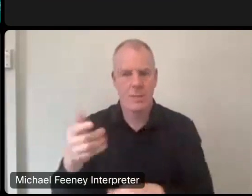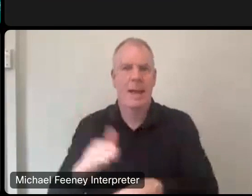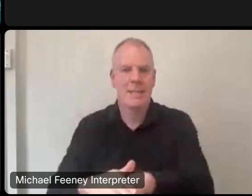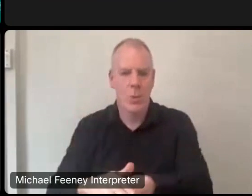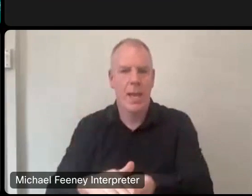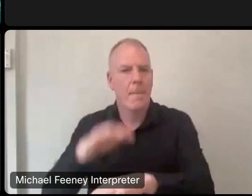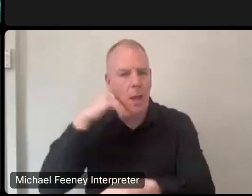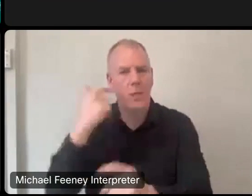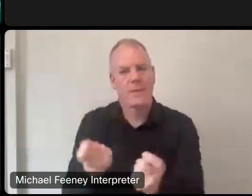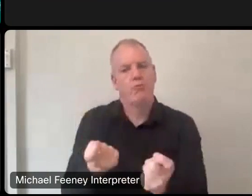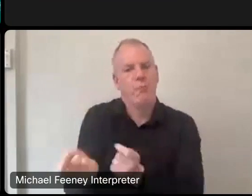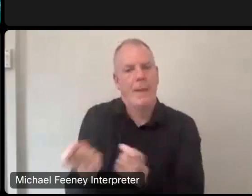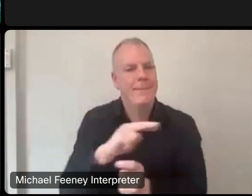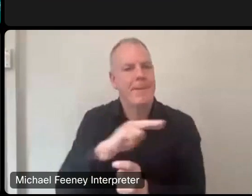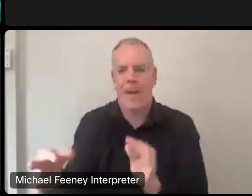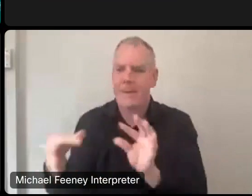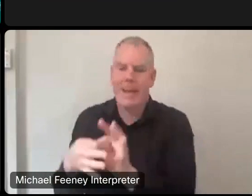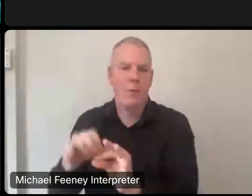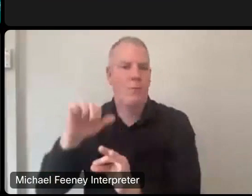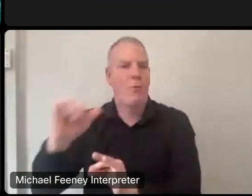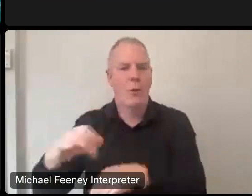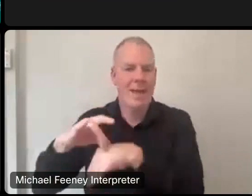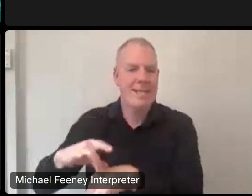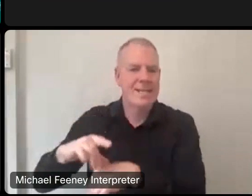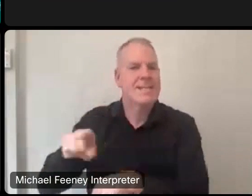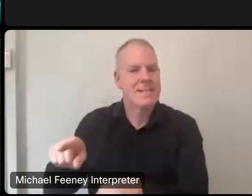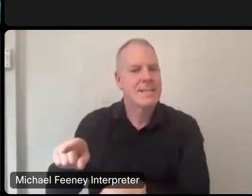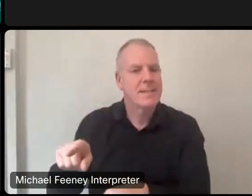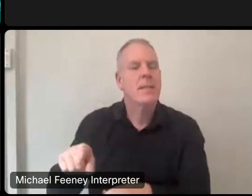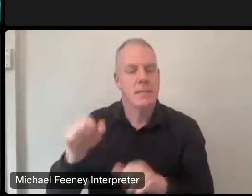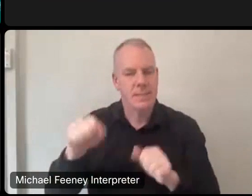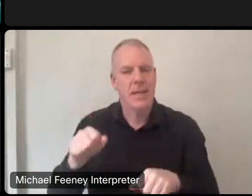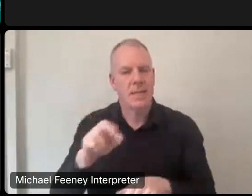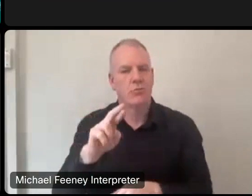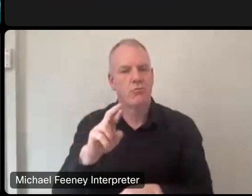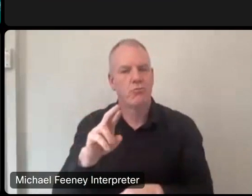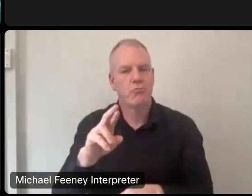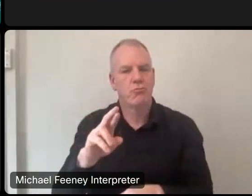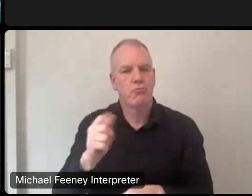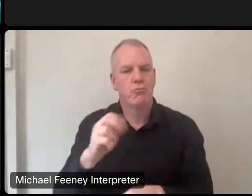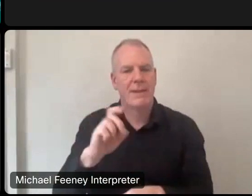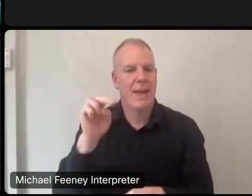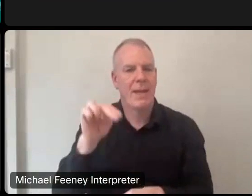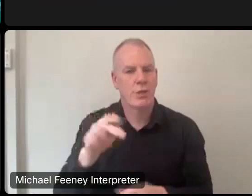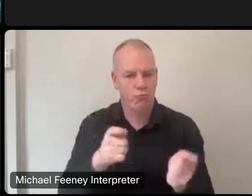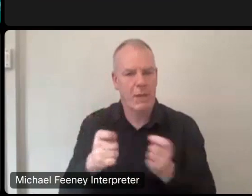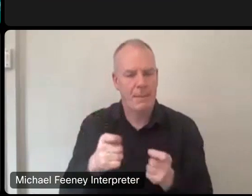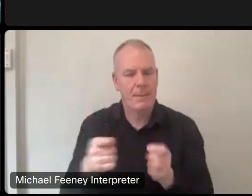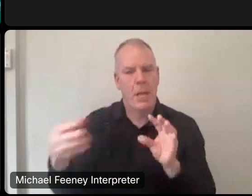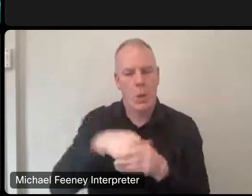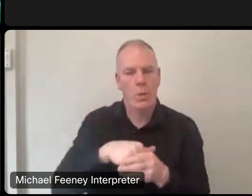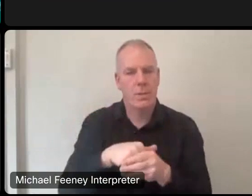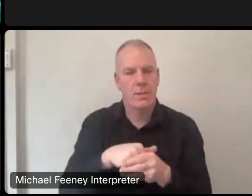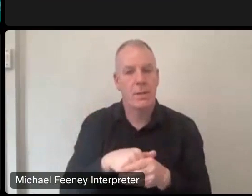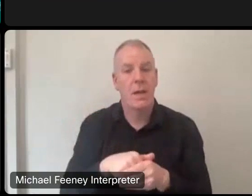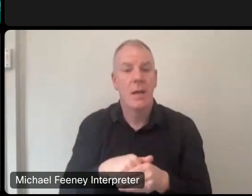death of a patient following medical treatment. Certainly, I think radiation treatment would fall within that category, and that's